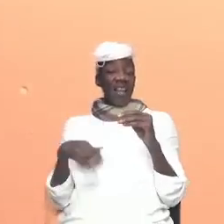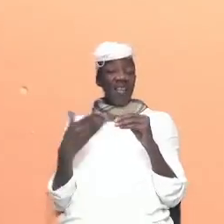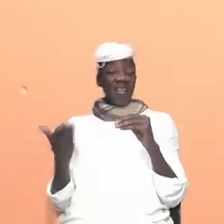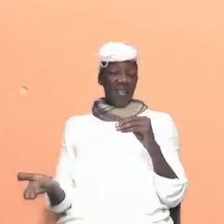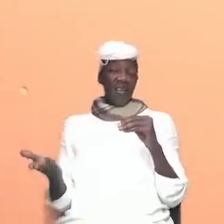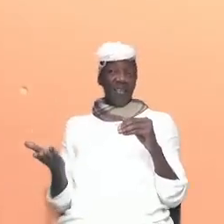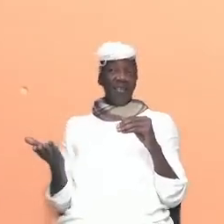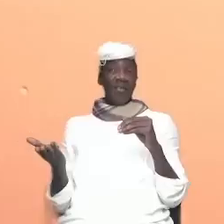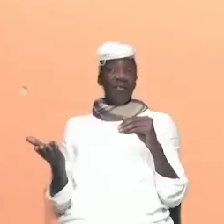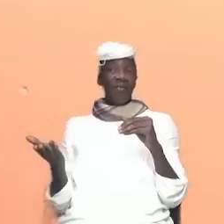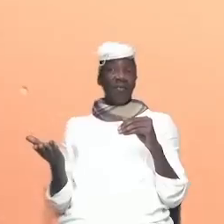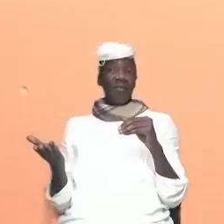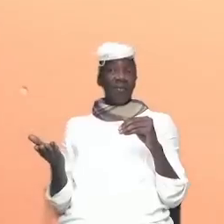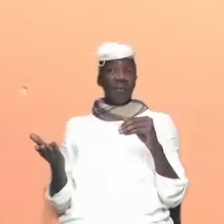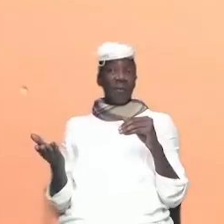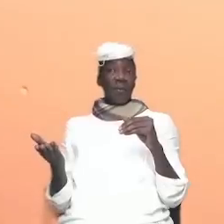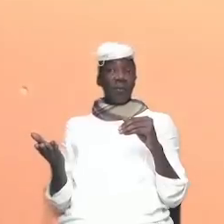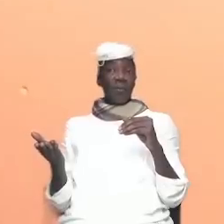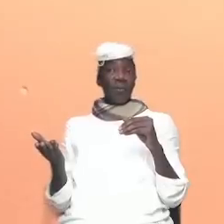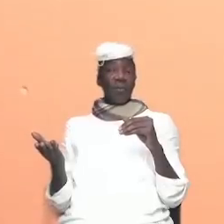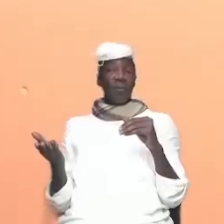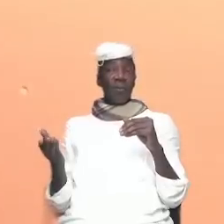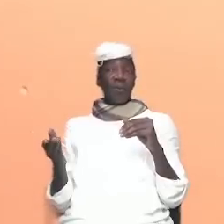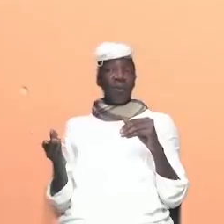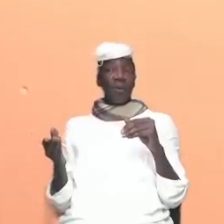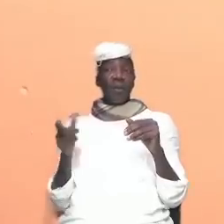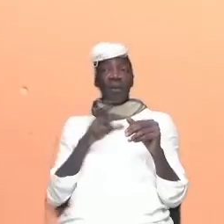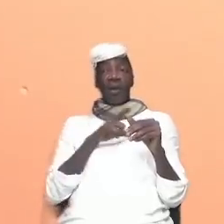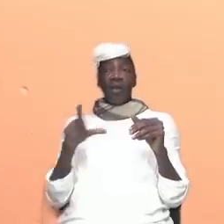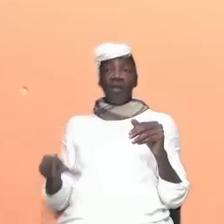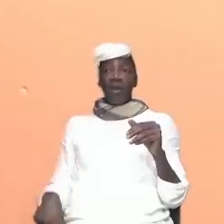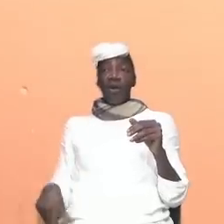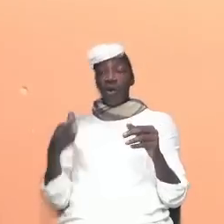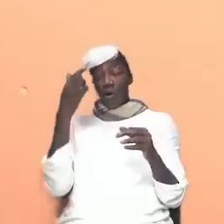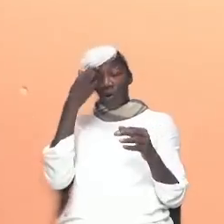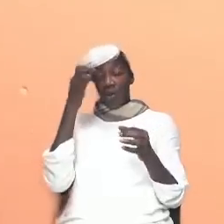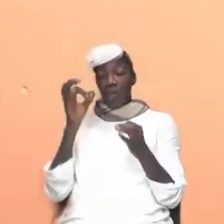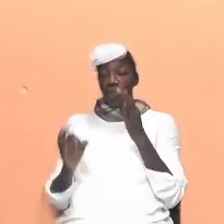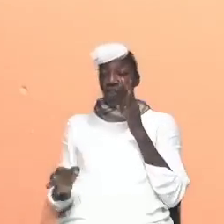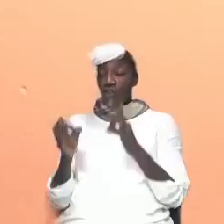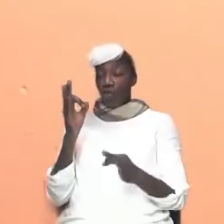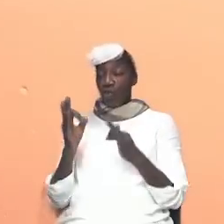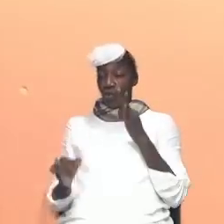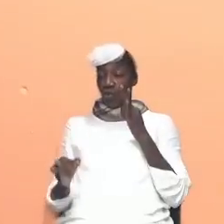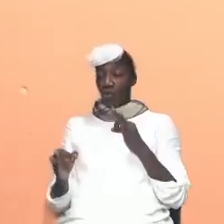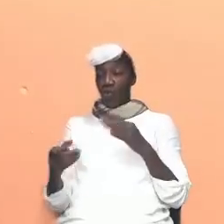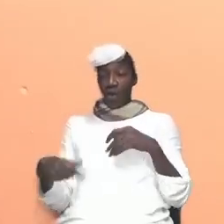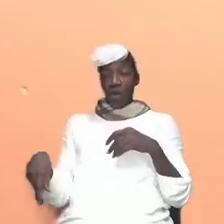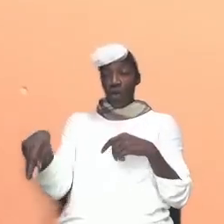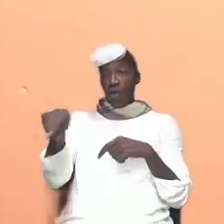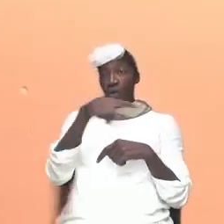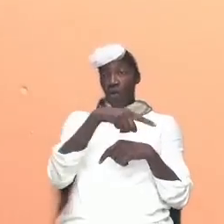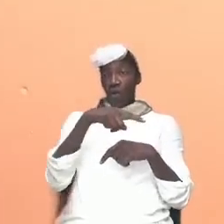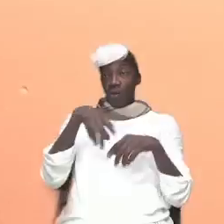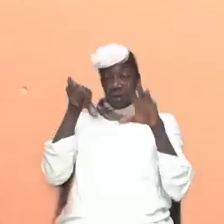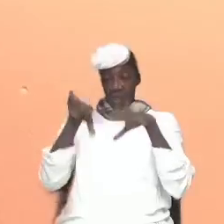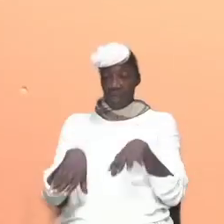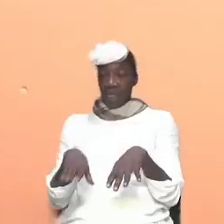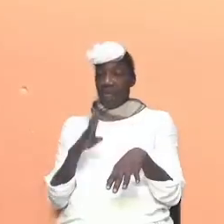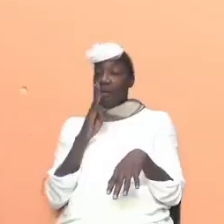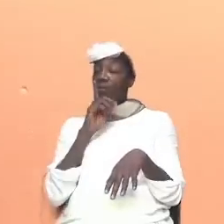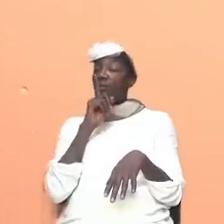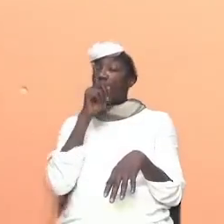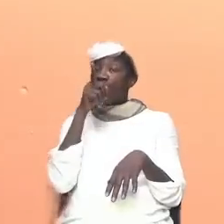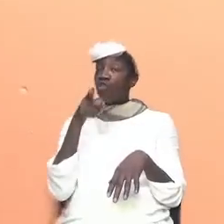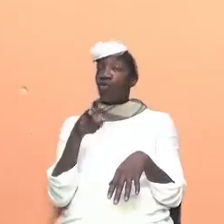have established that the Lord, in judging us, we are going to be judged. And in judging us, we can be sure